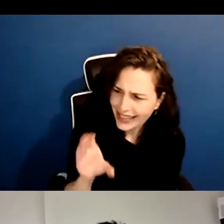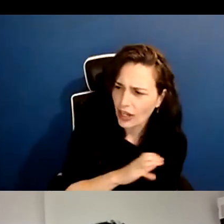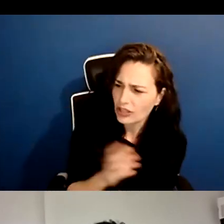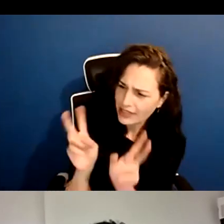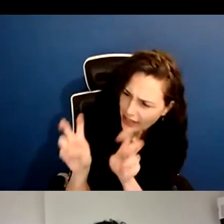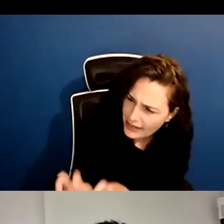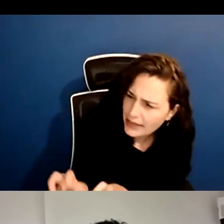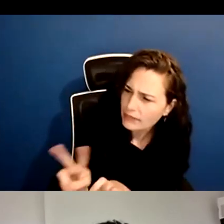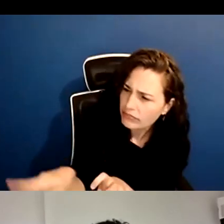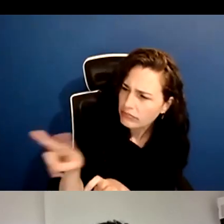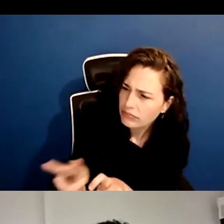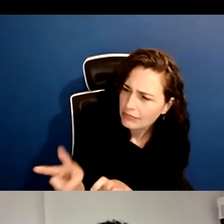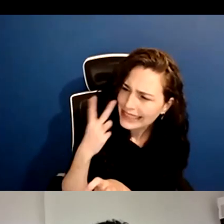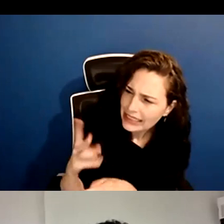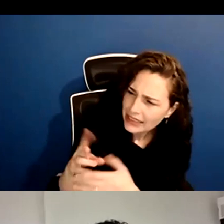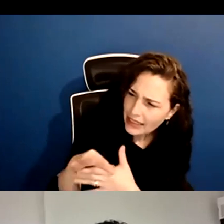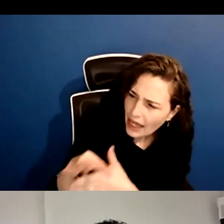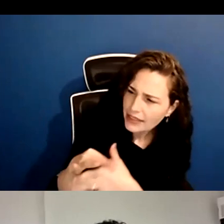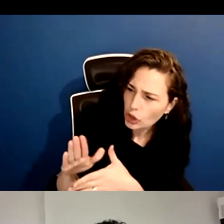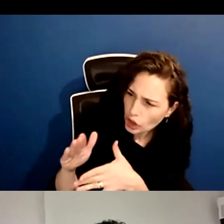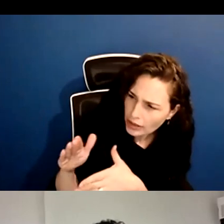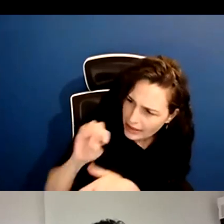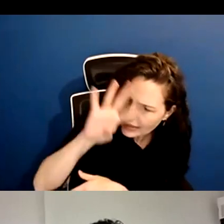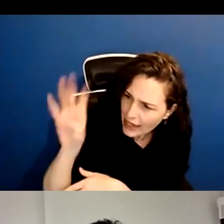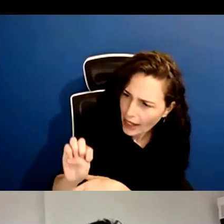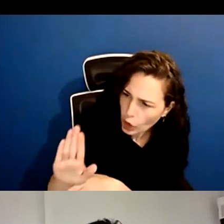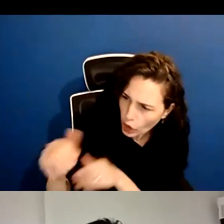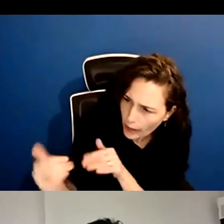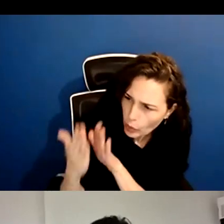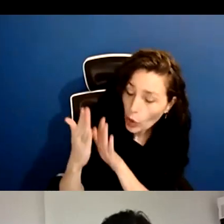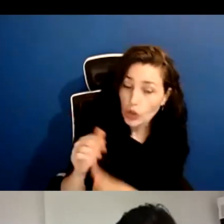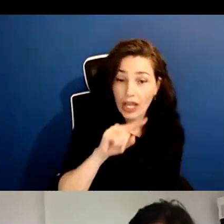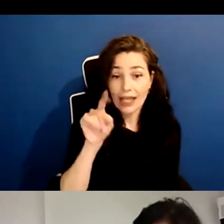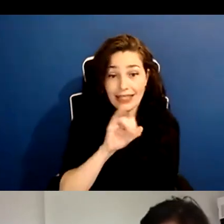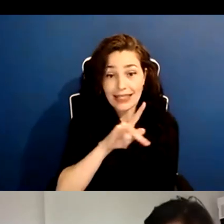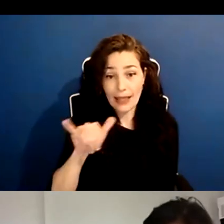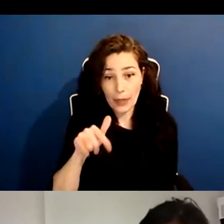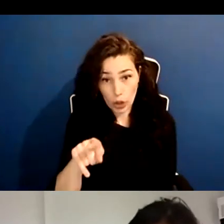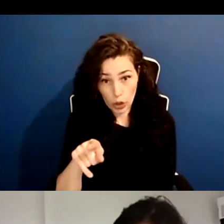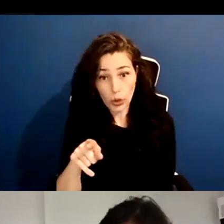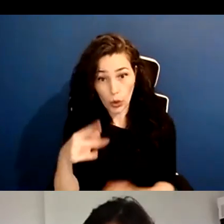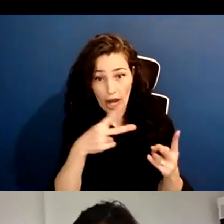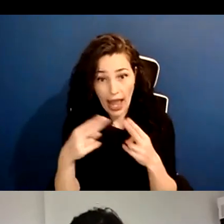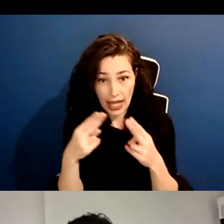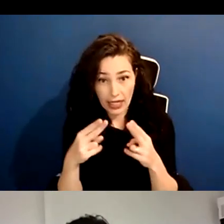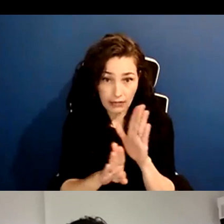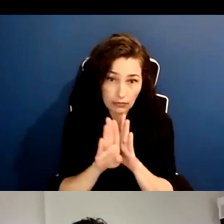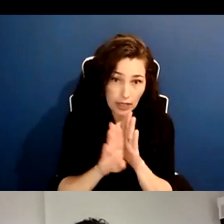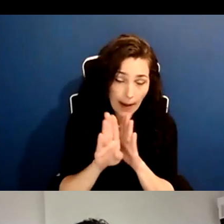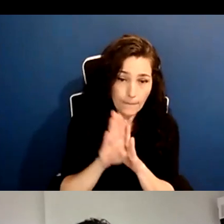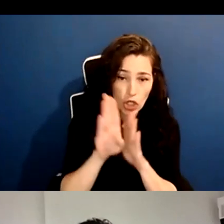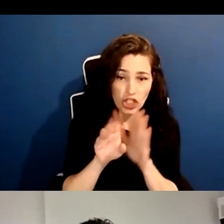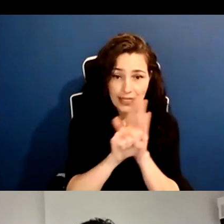So Zippy, I know you were editing a lot of the emerging samples along the way. So do you want to talk